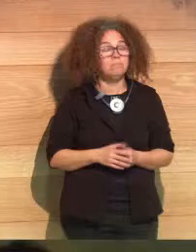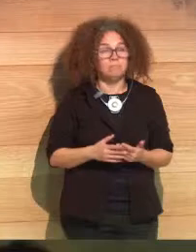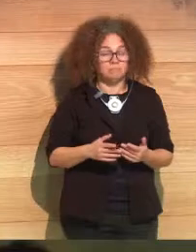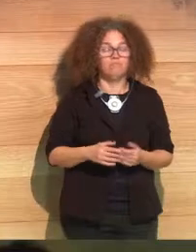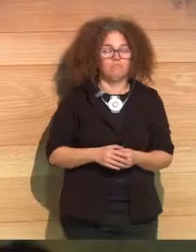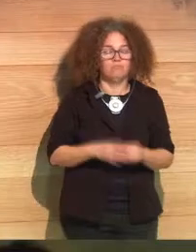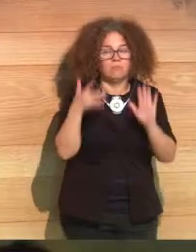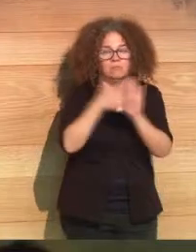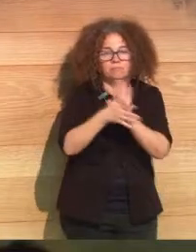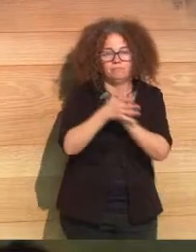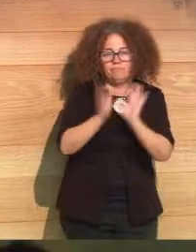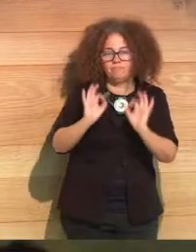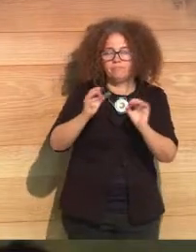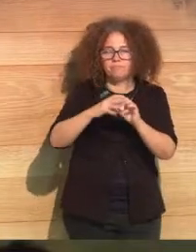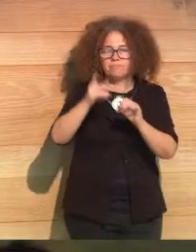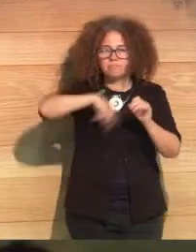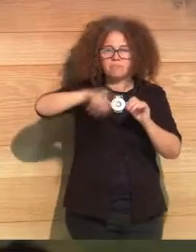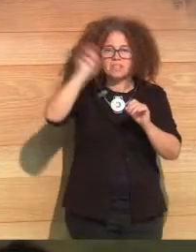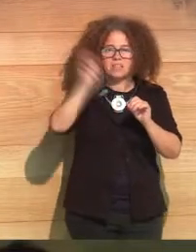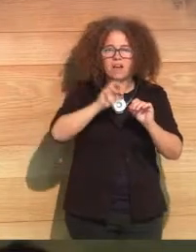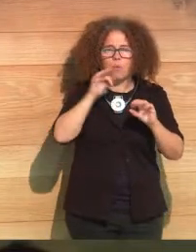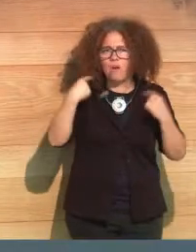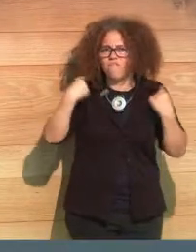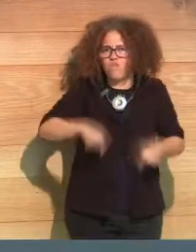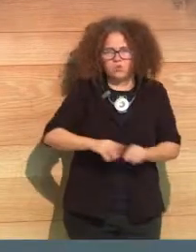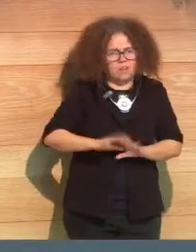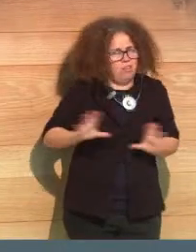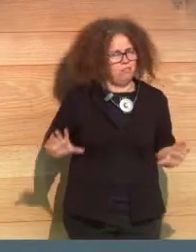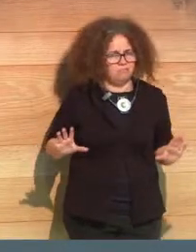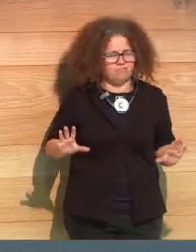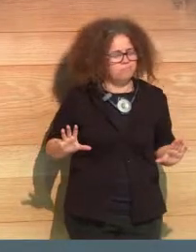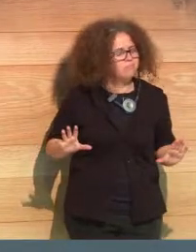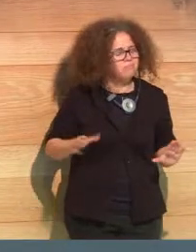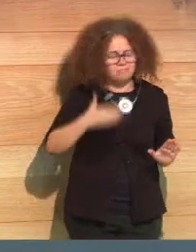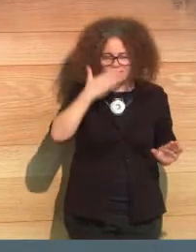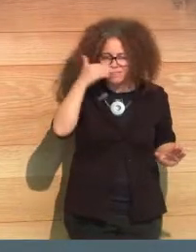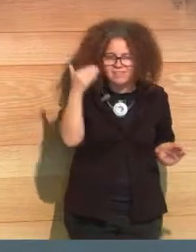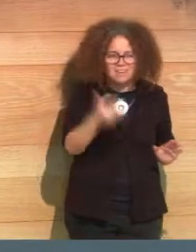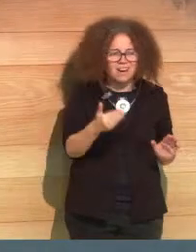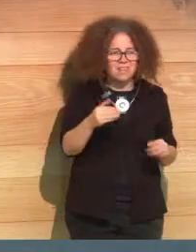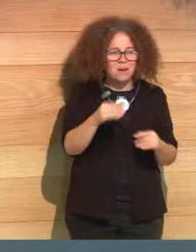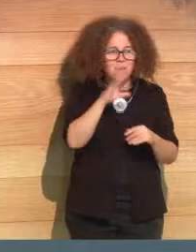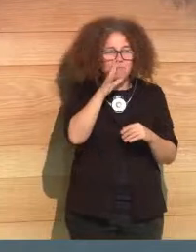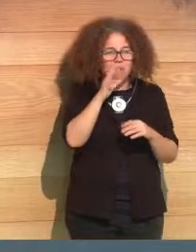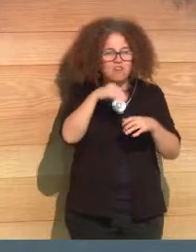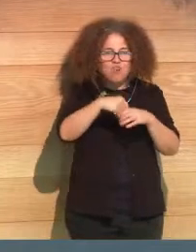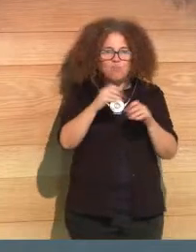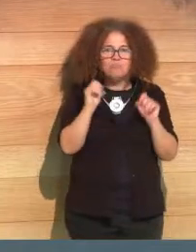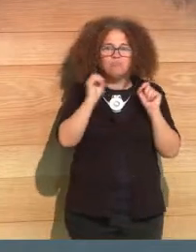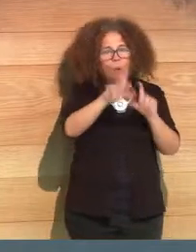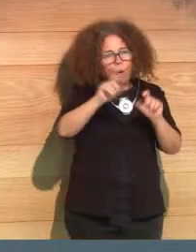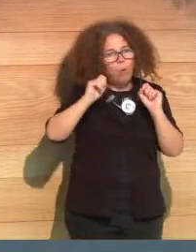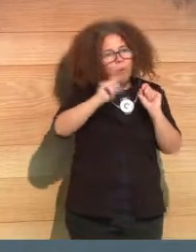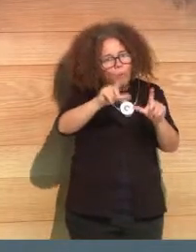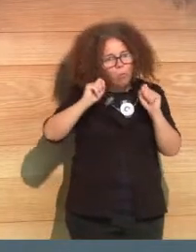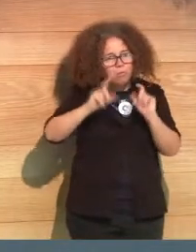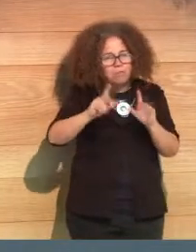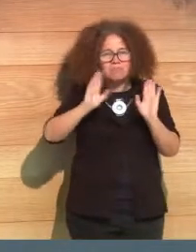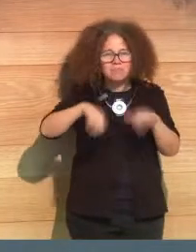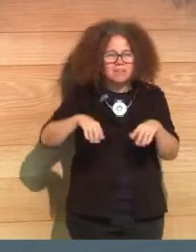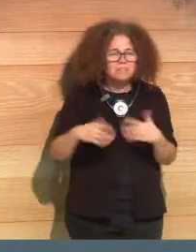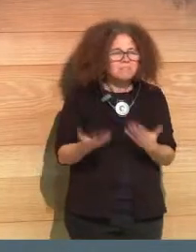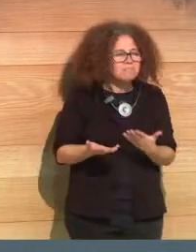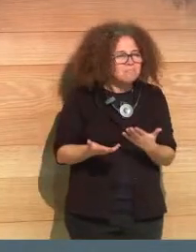from a frustration, I guess, of doing a lot of projection about nature, but always in